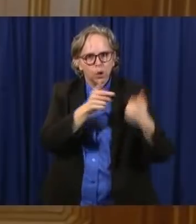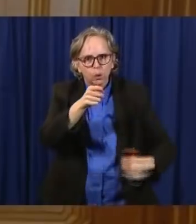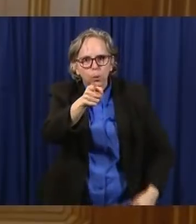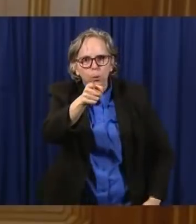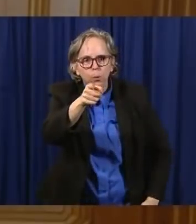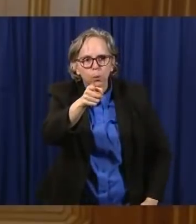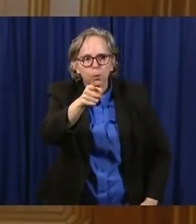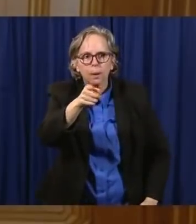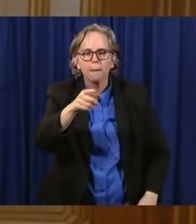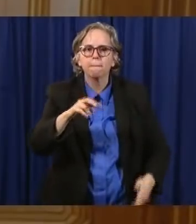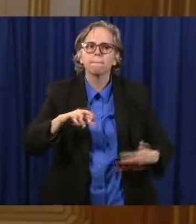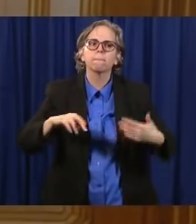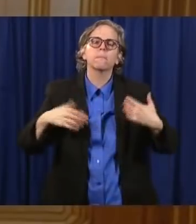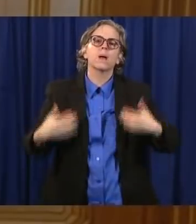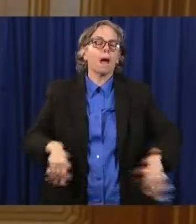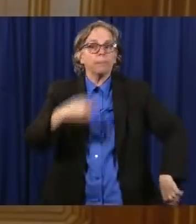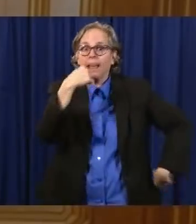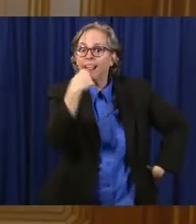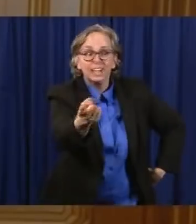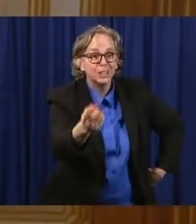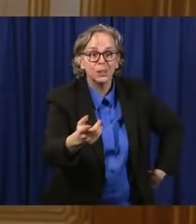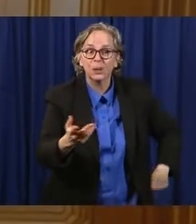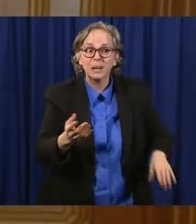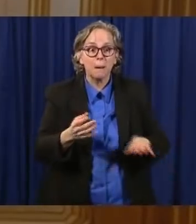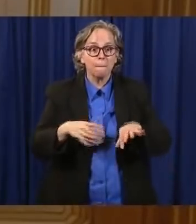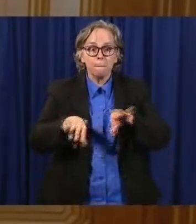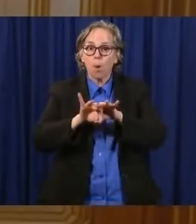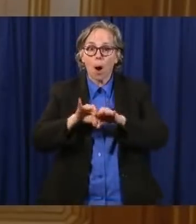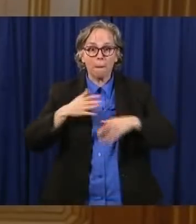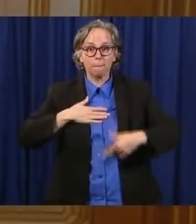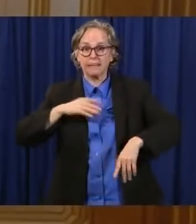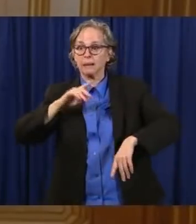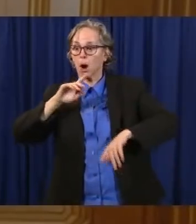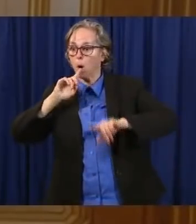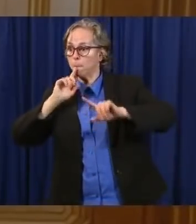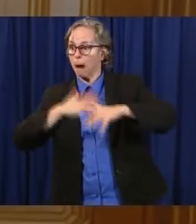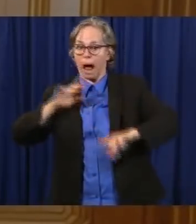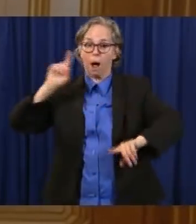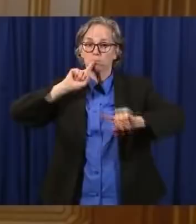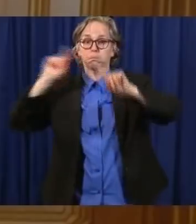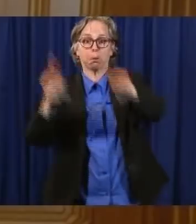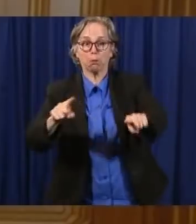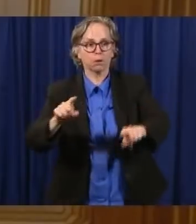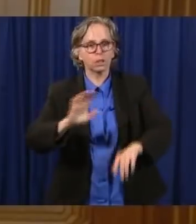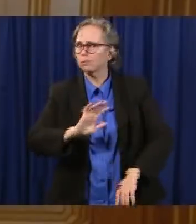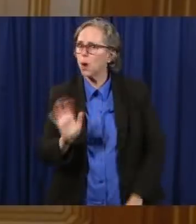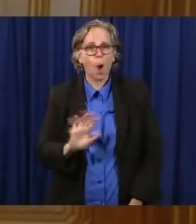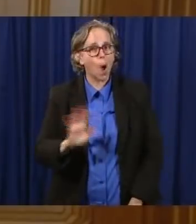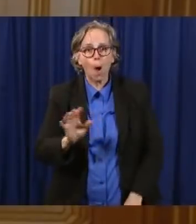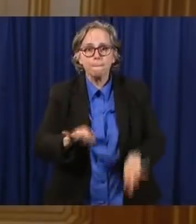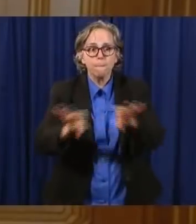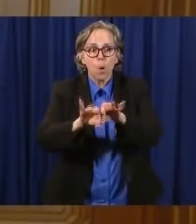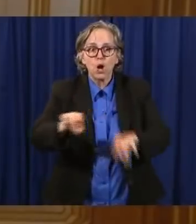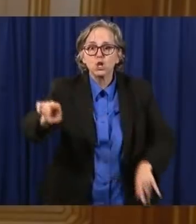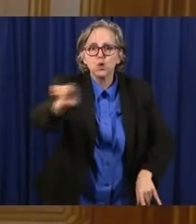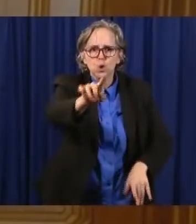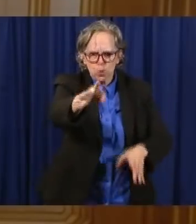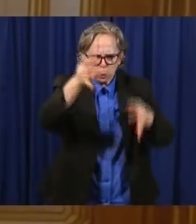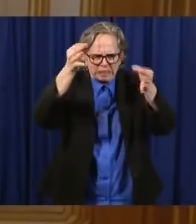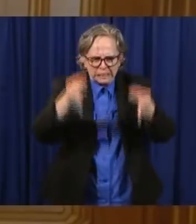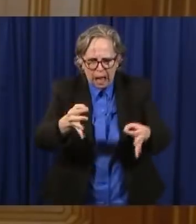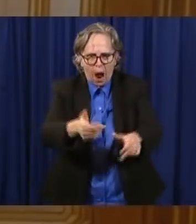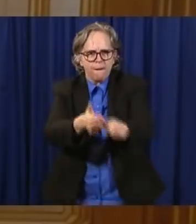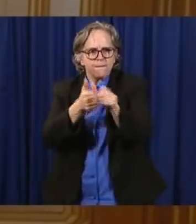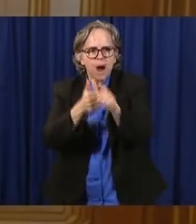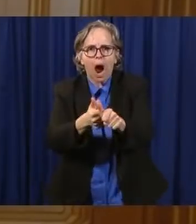It's about that to some extent. But ultimately, it's what each and every one of you does and does not do. And